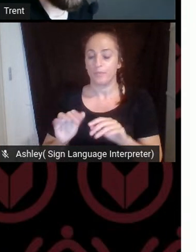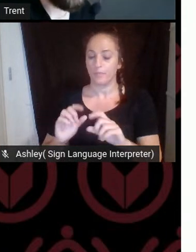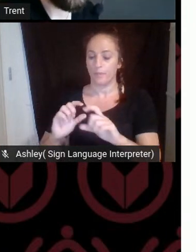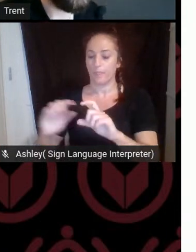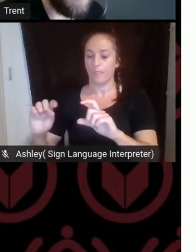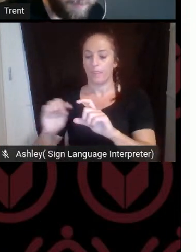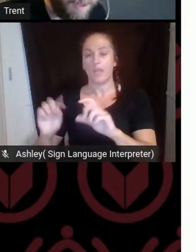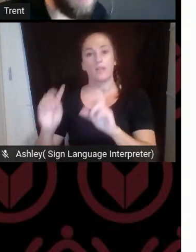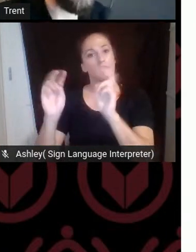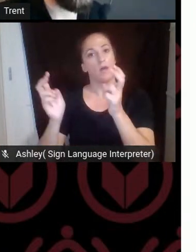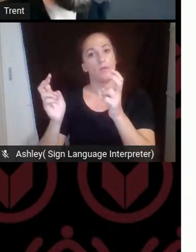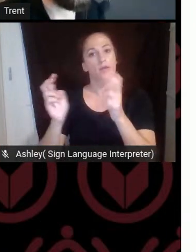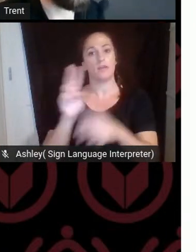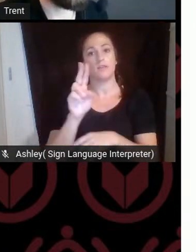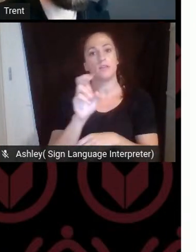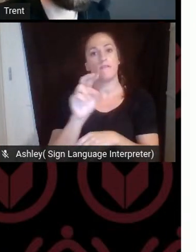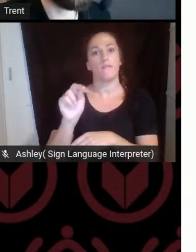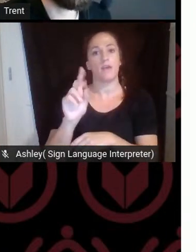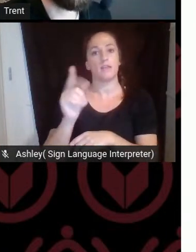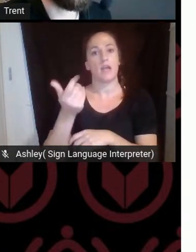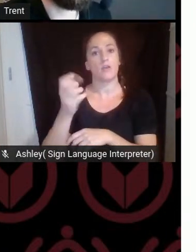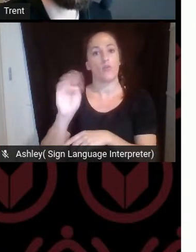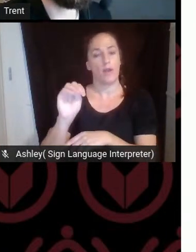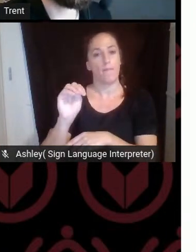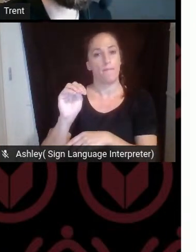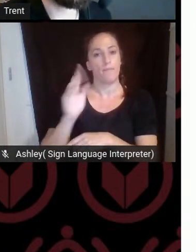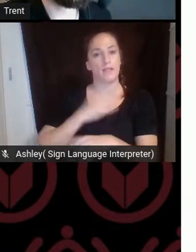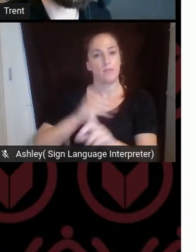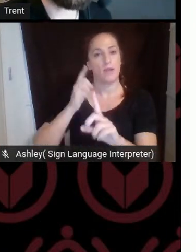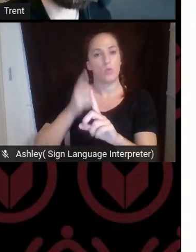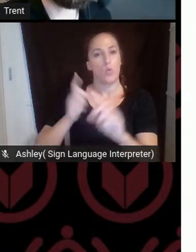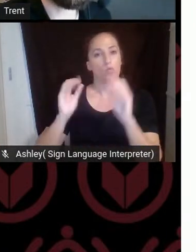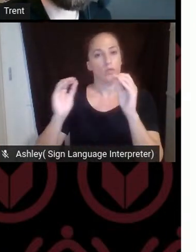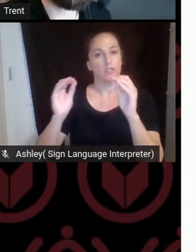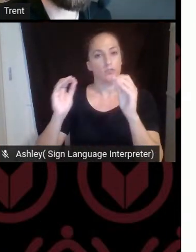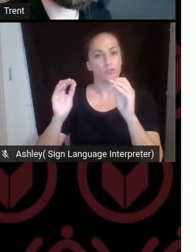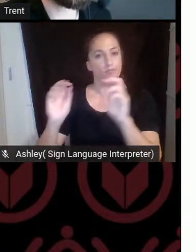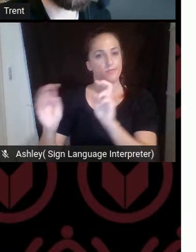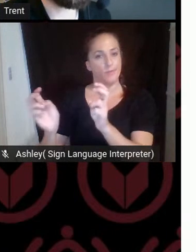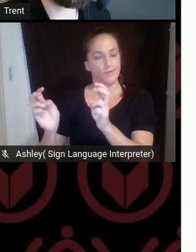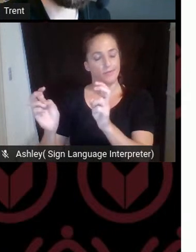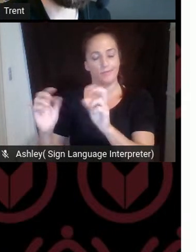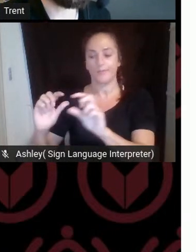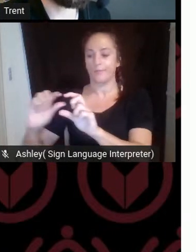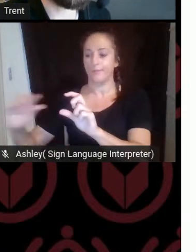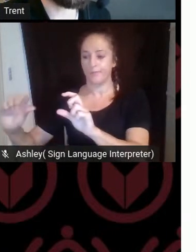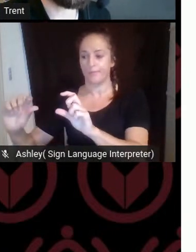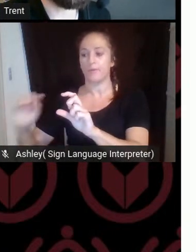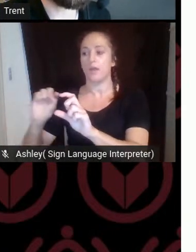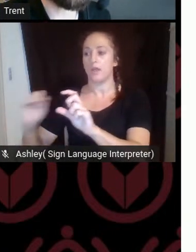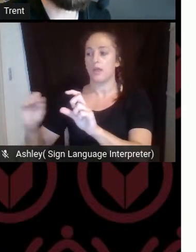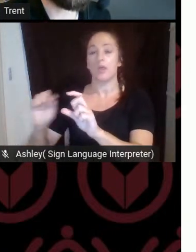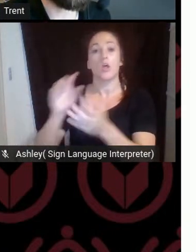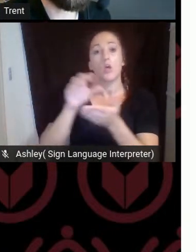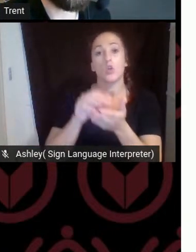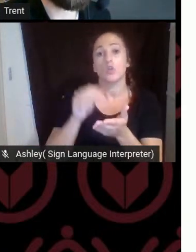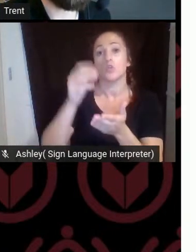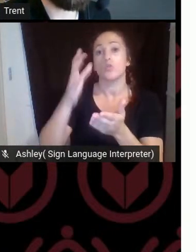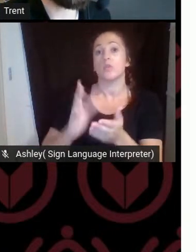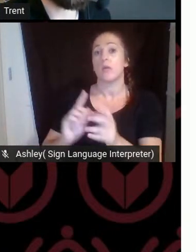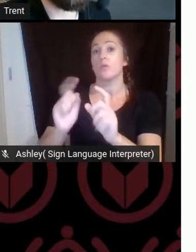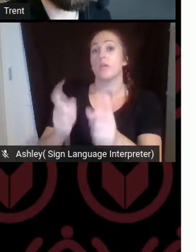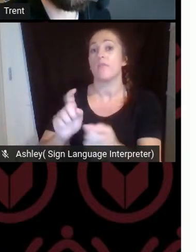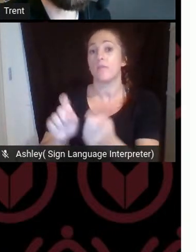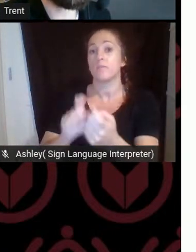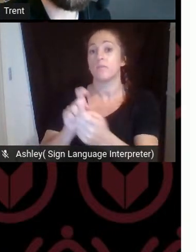diagrams. Maybe I'm doing a unit on that or something. So from there, I can assign this to my students by clicking the assign button. I